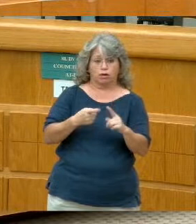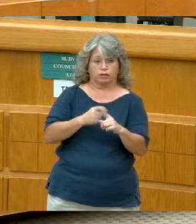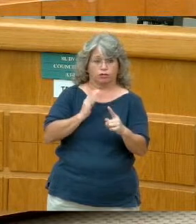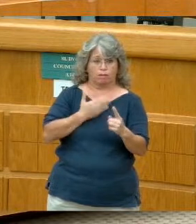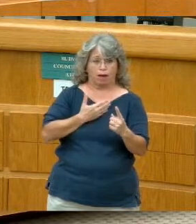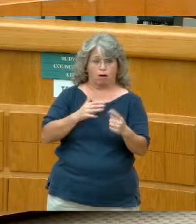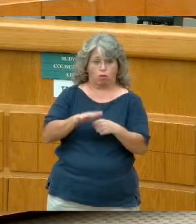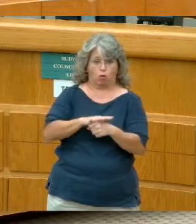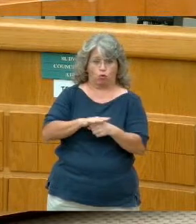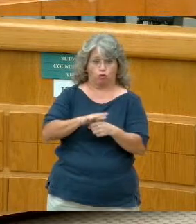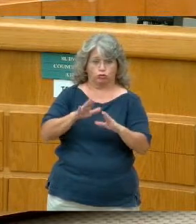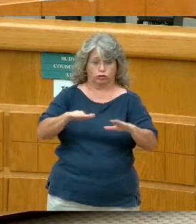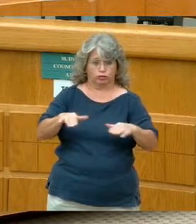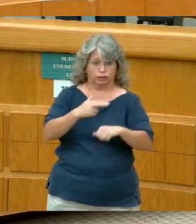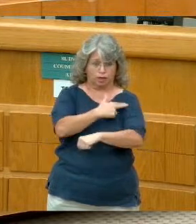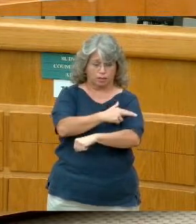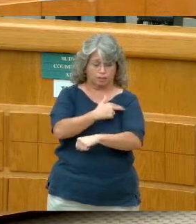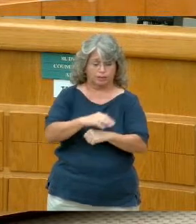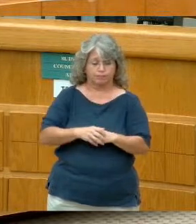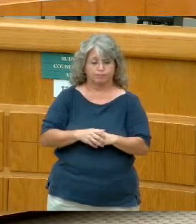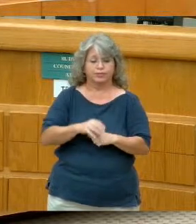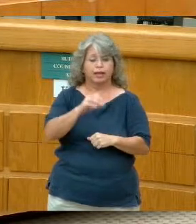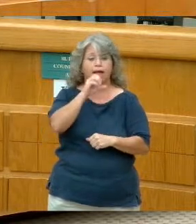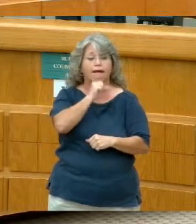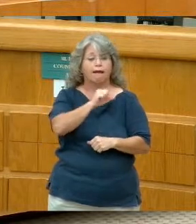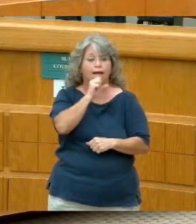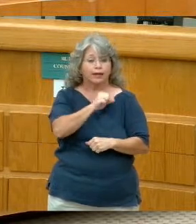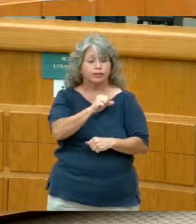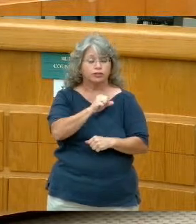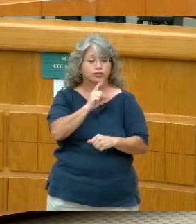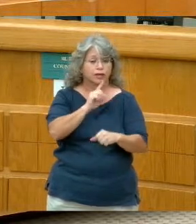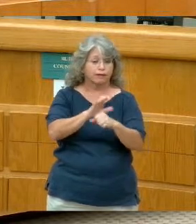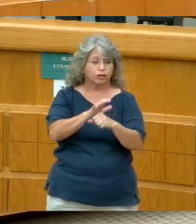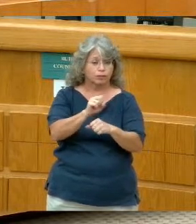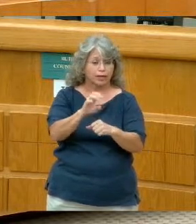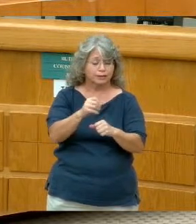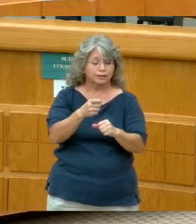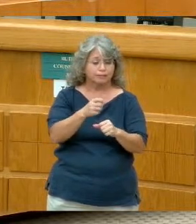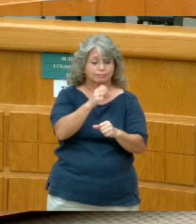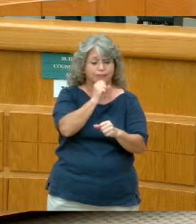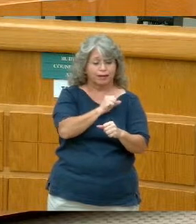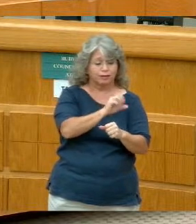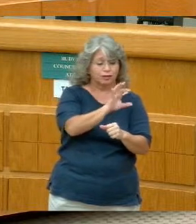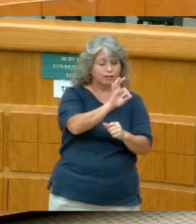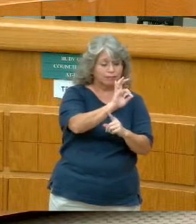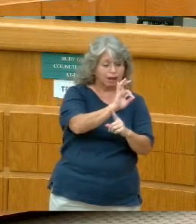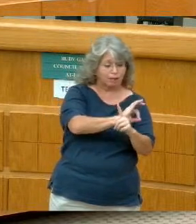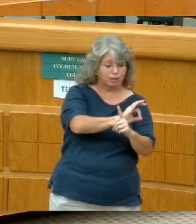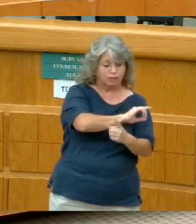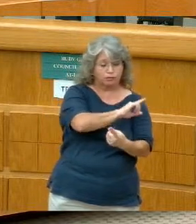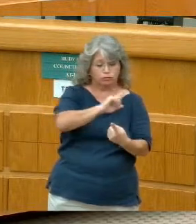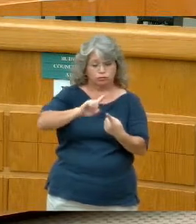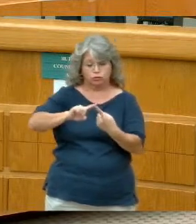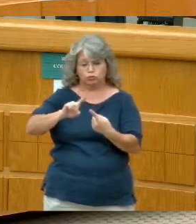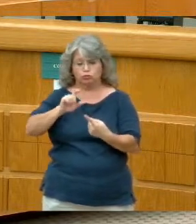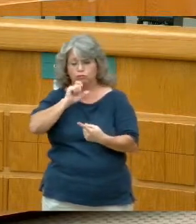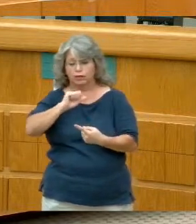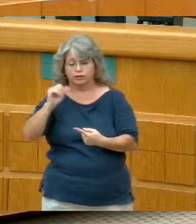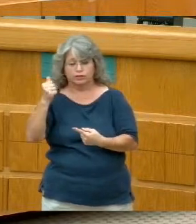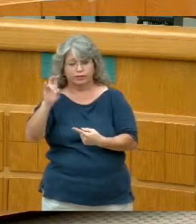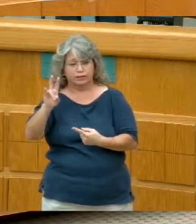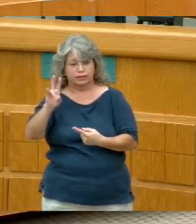were from our own children's hospital. The ages of the confirmed cases range from 9 months to 17 years